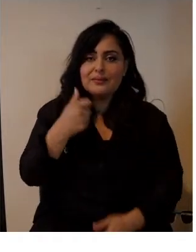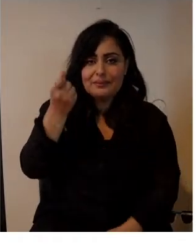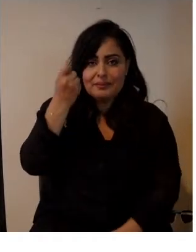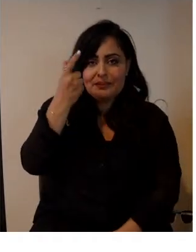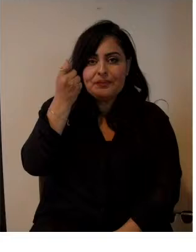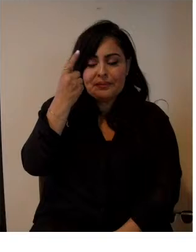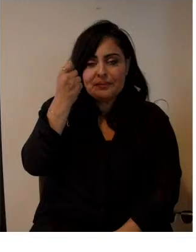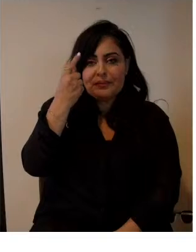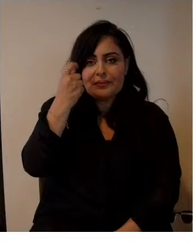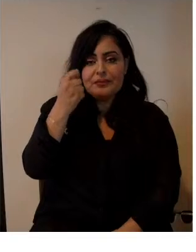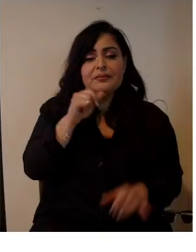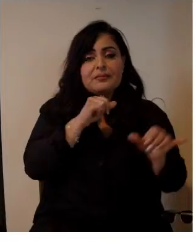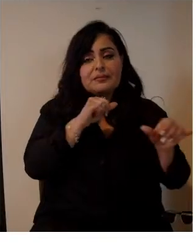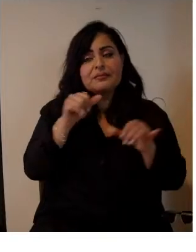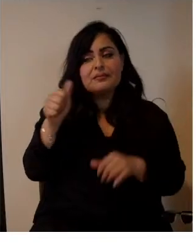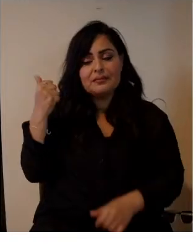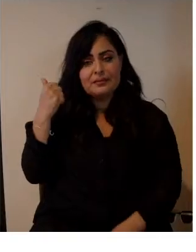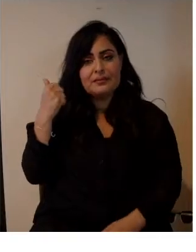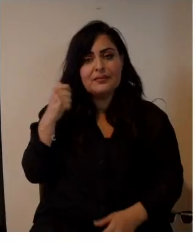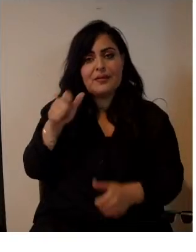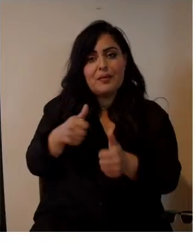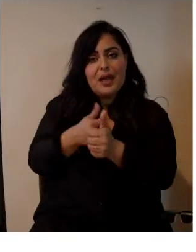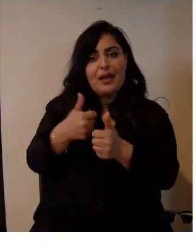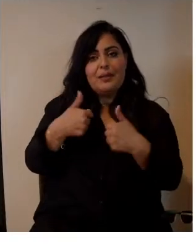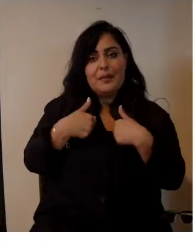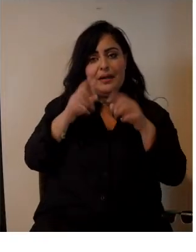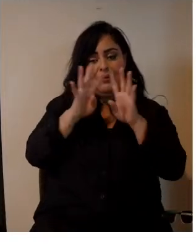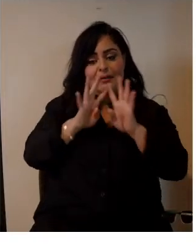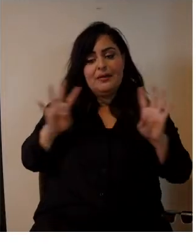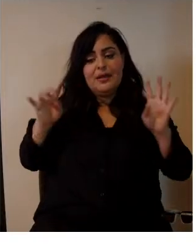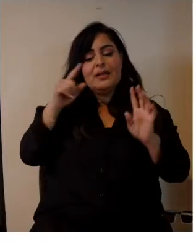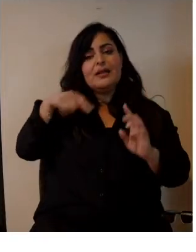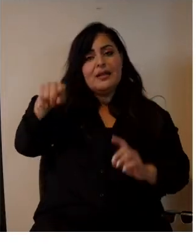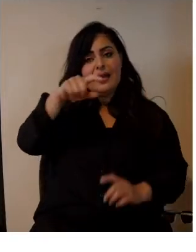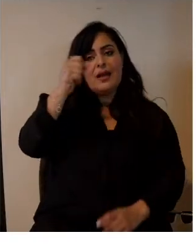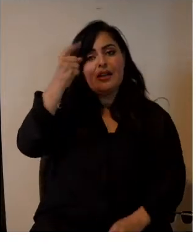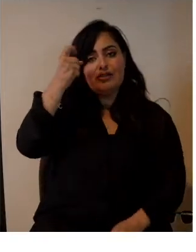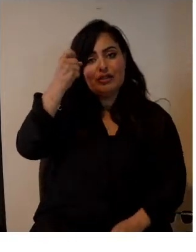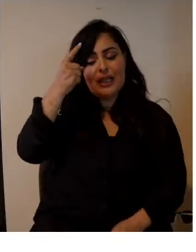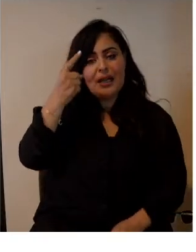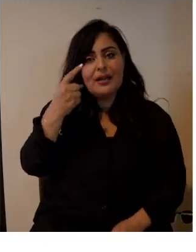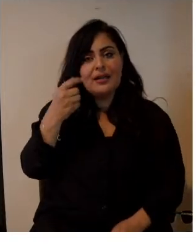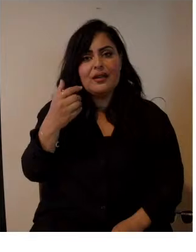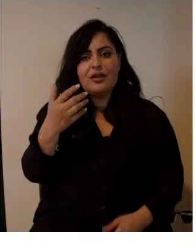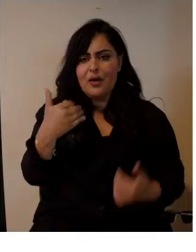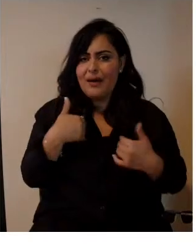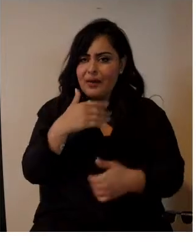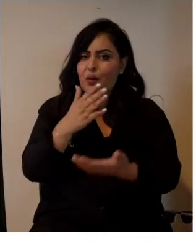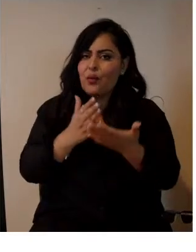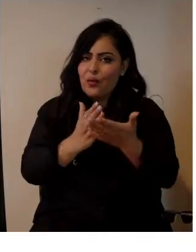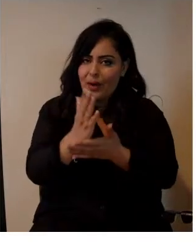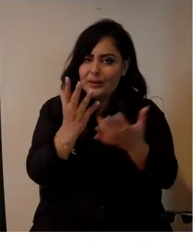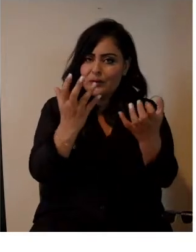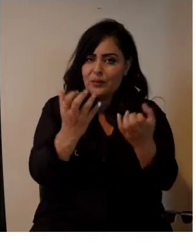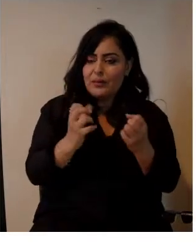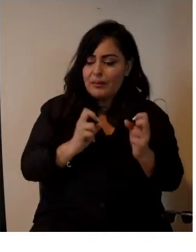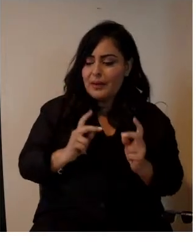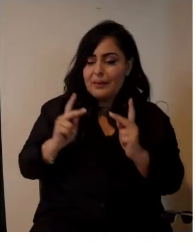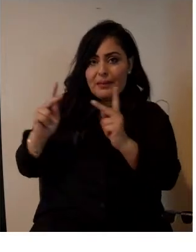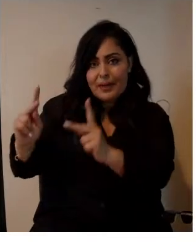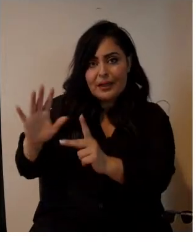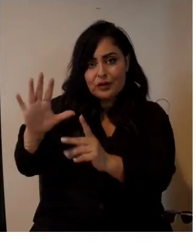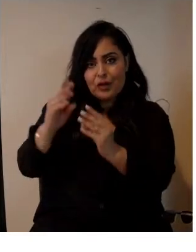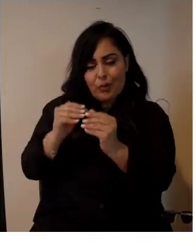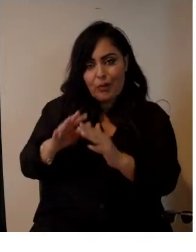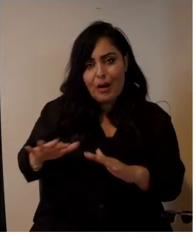the others do here behind me, that you have every right to want to get back to your property, every right to,